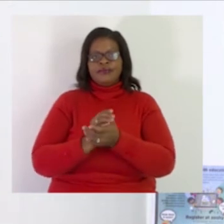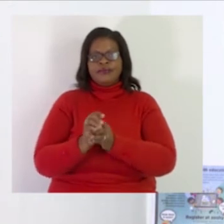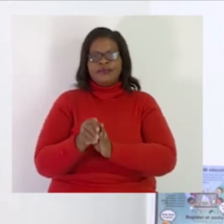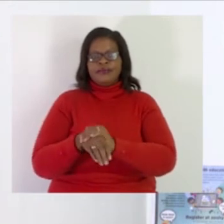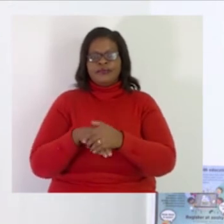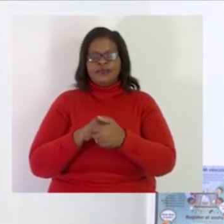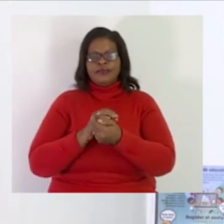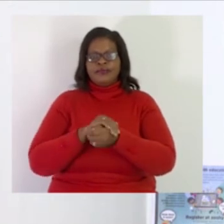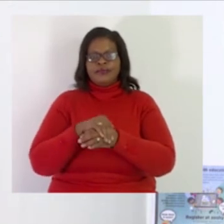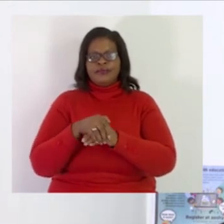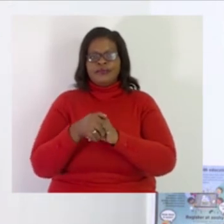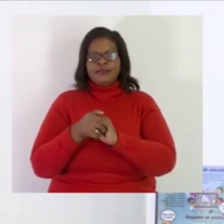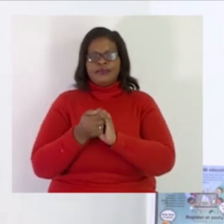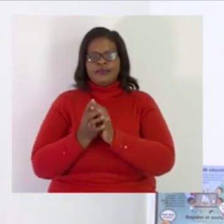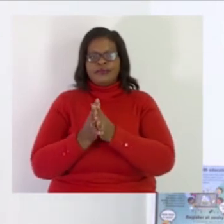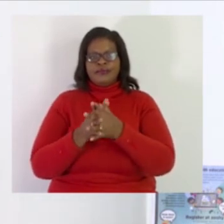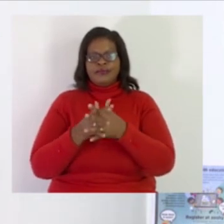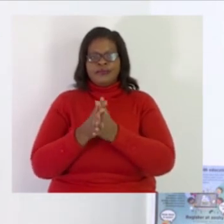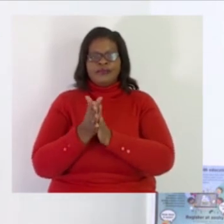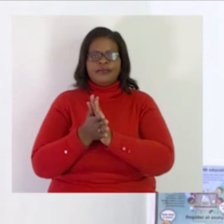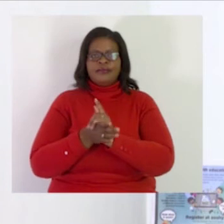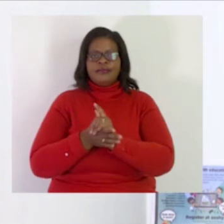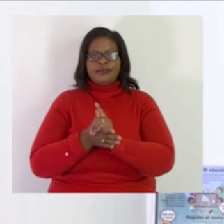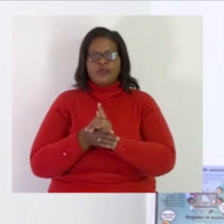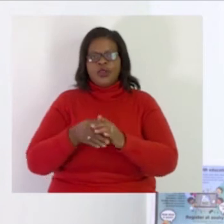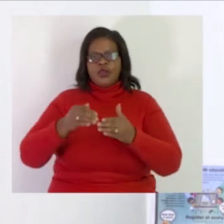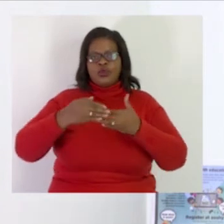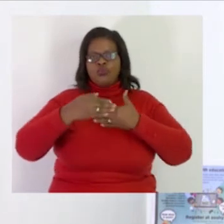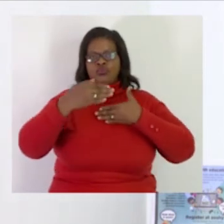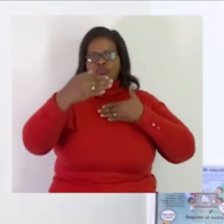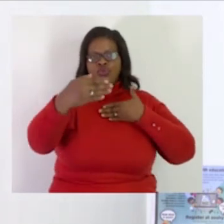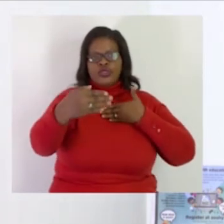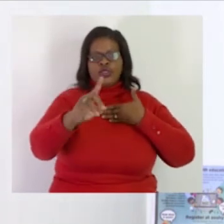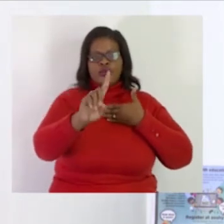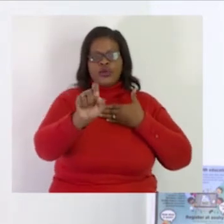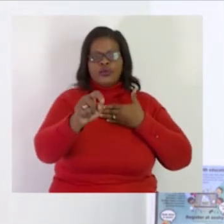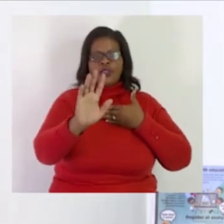are sanitized. Keep the social distance, and